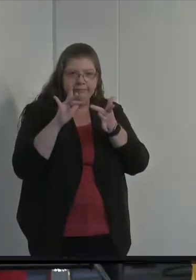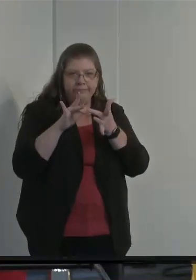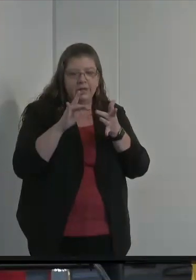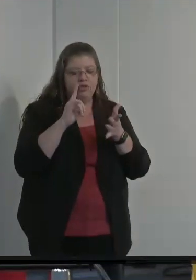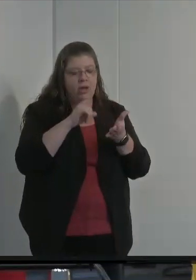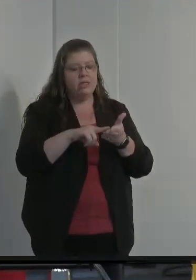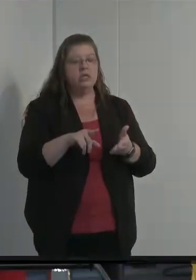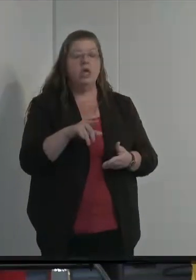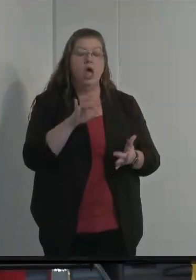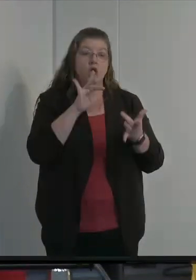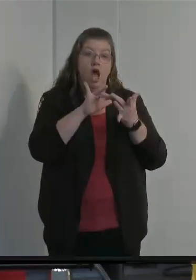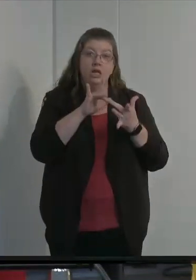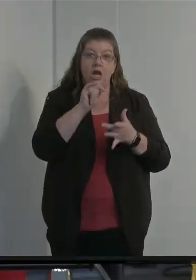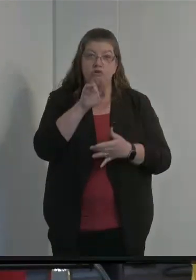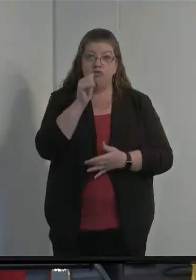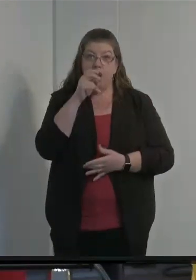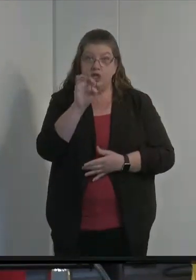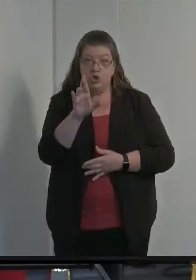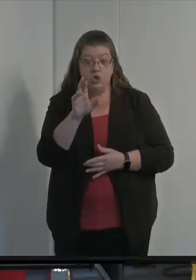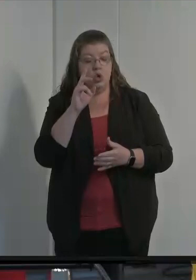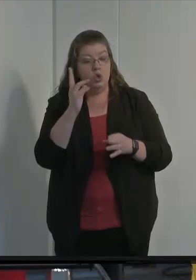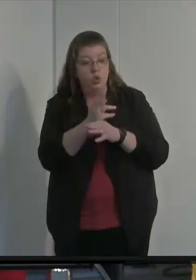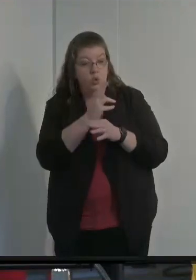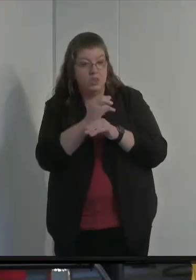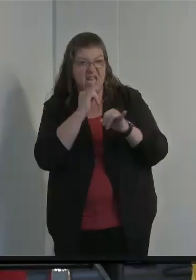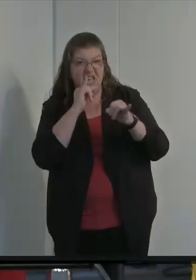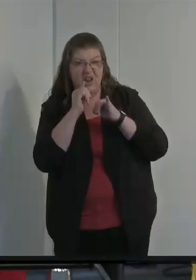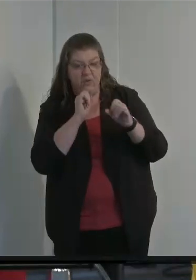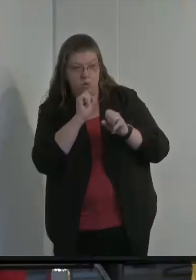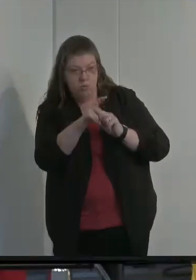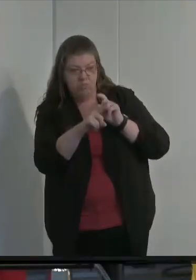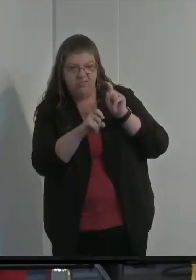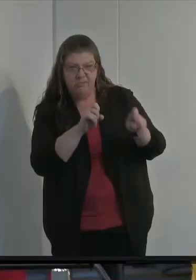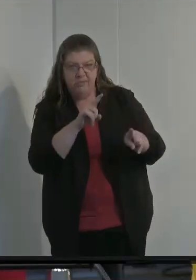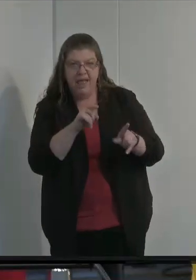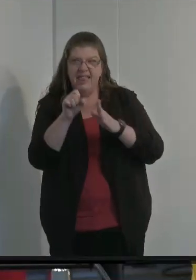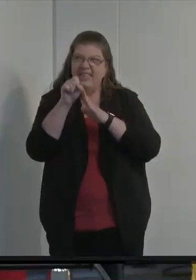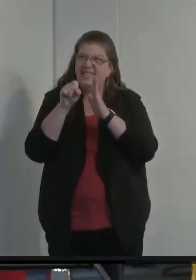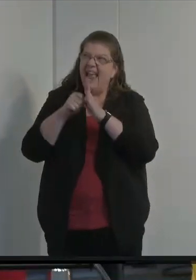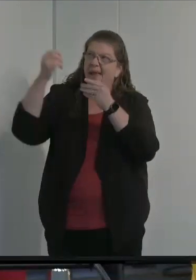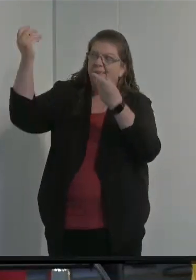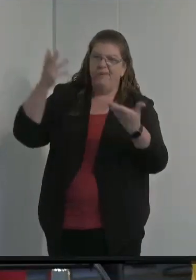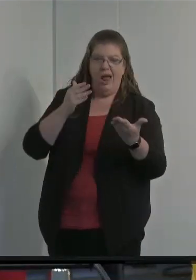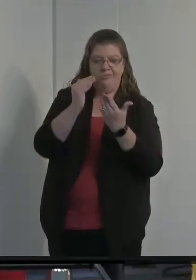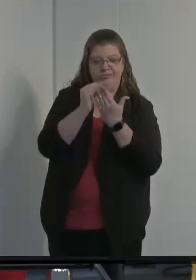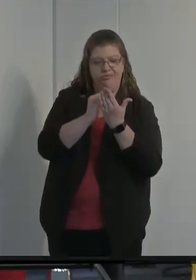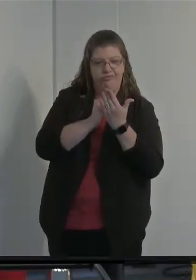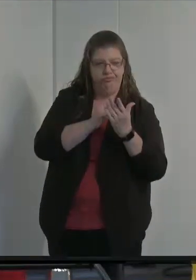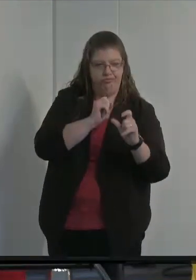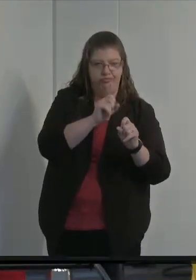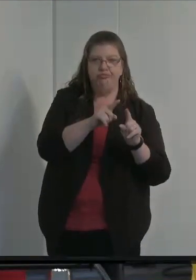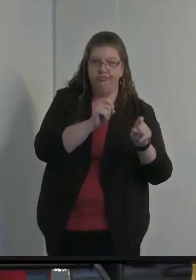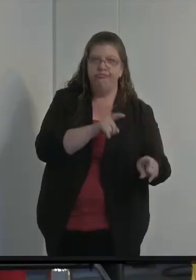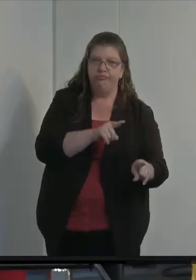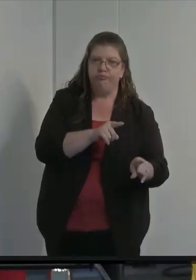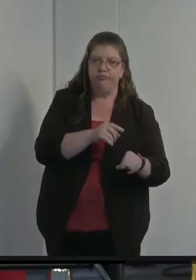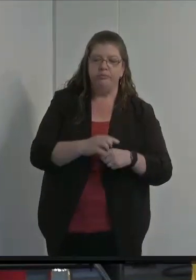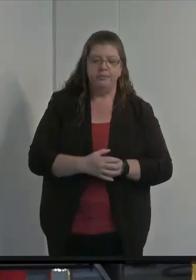Contact tracers use interview questions within a script provided by the state Department of Public